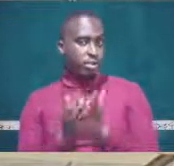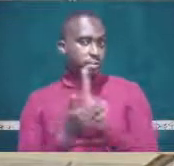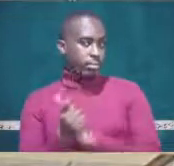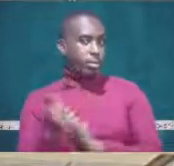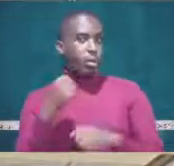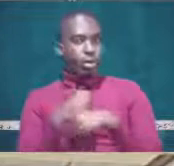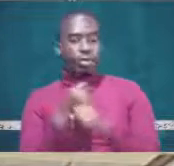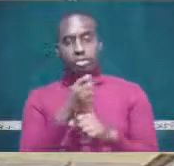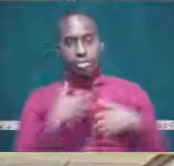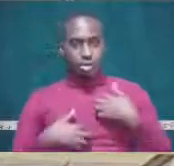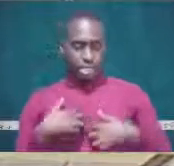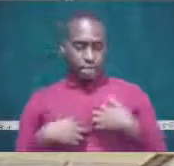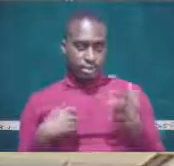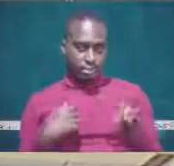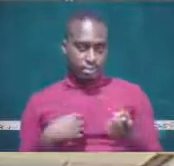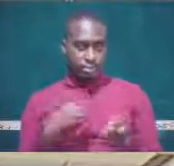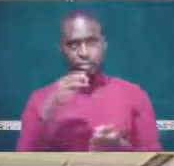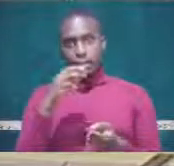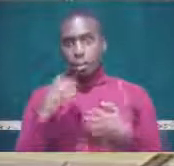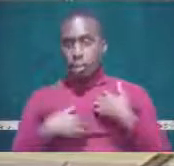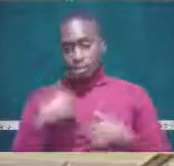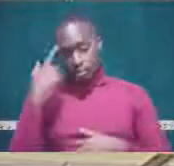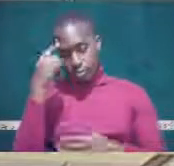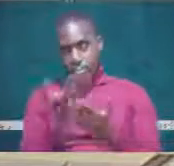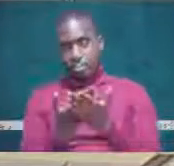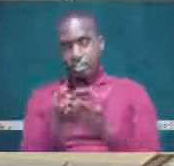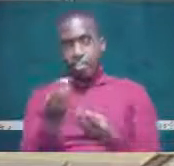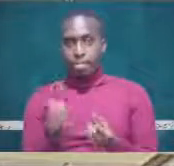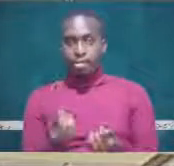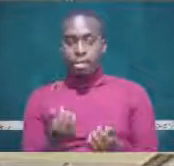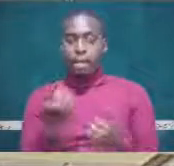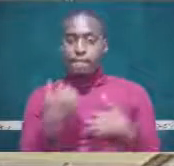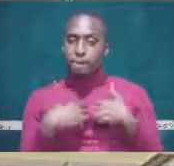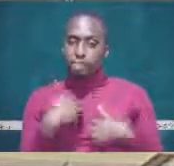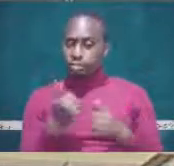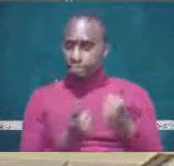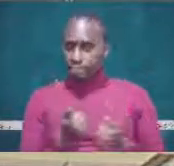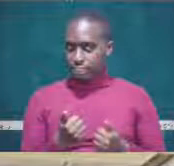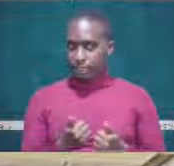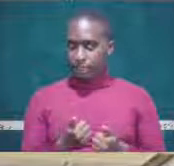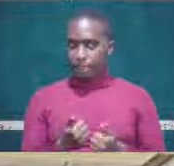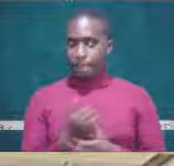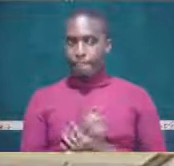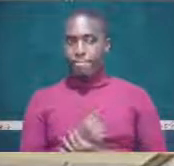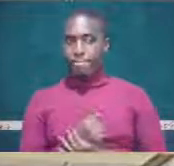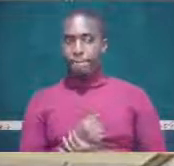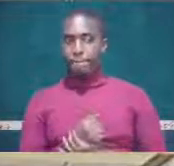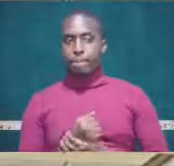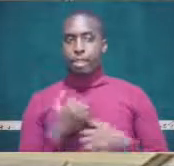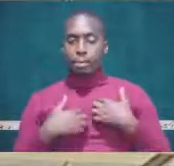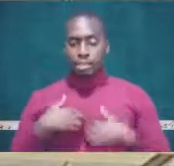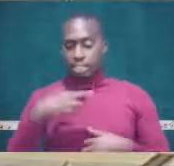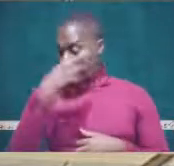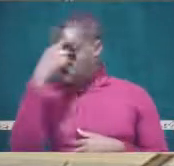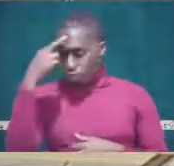And what is a motive? Motives for demand for money. What is a motive? A motive is a reason